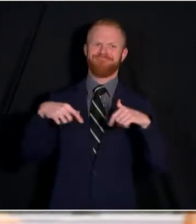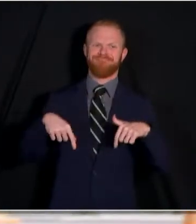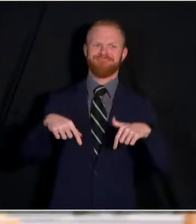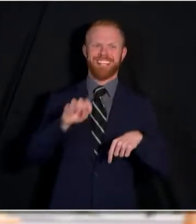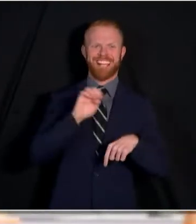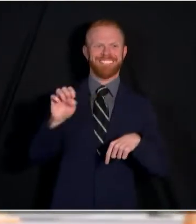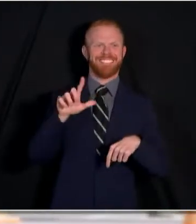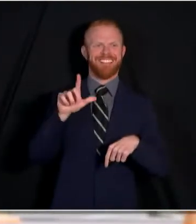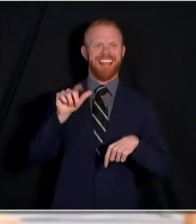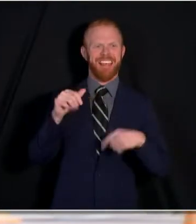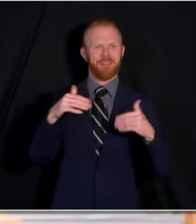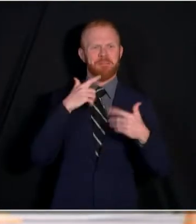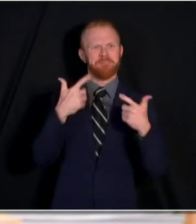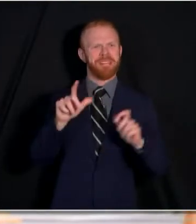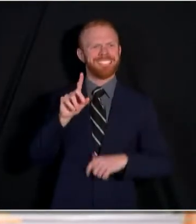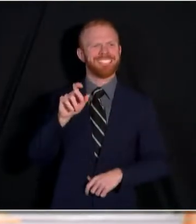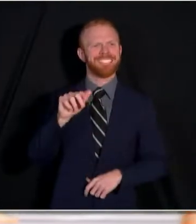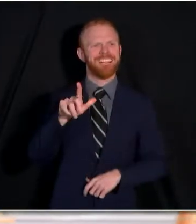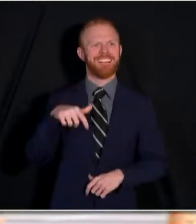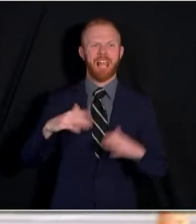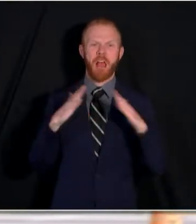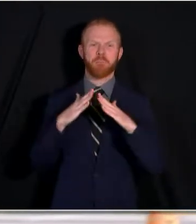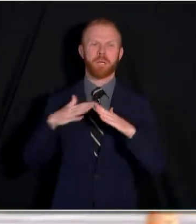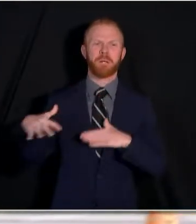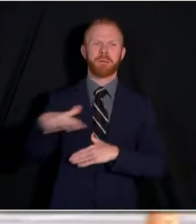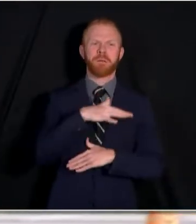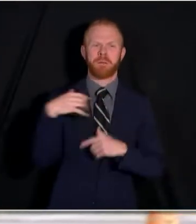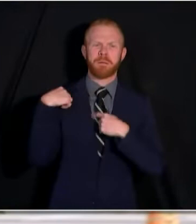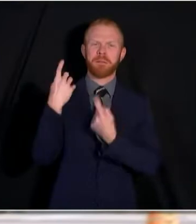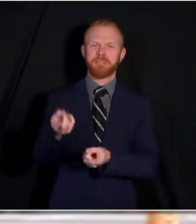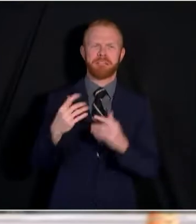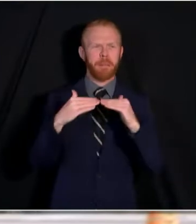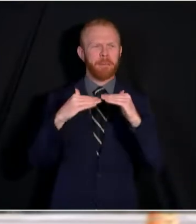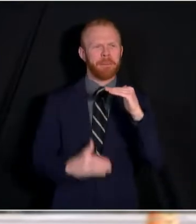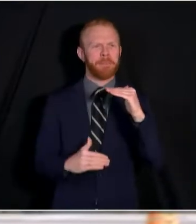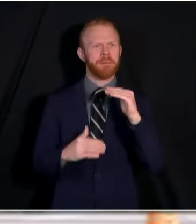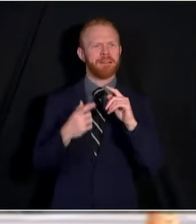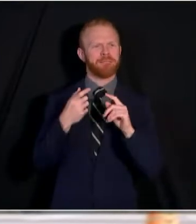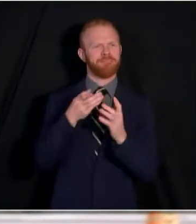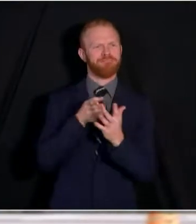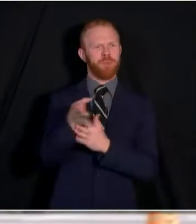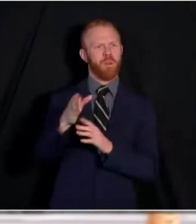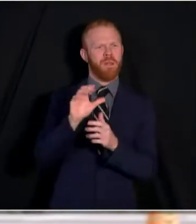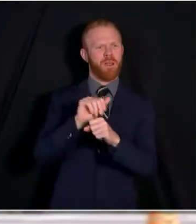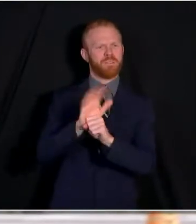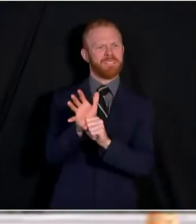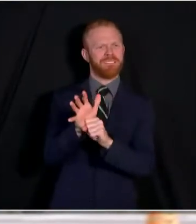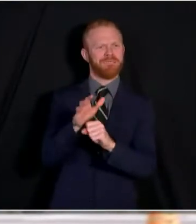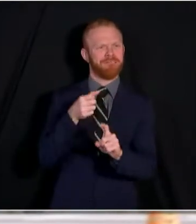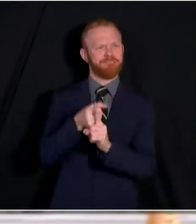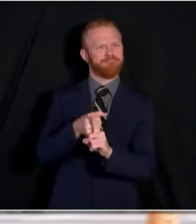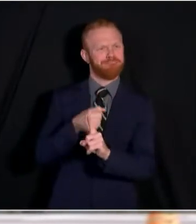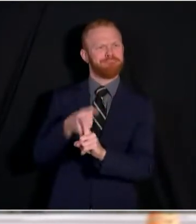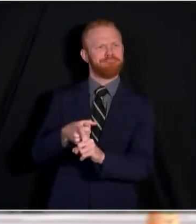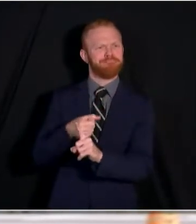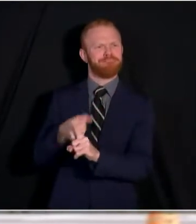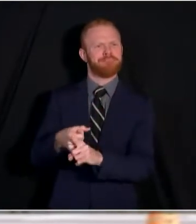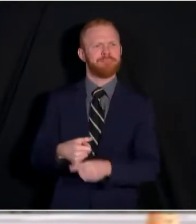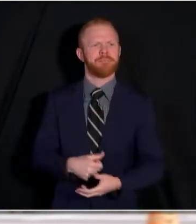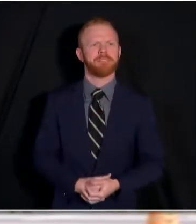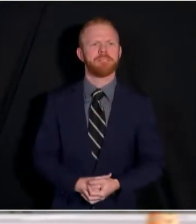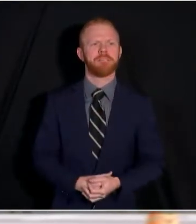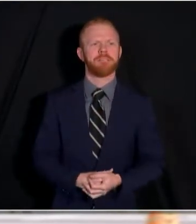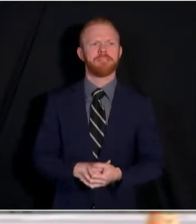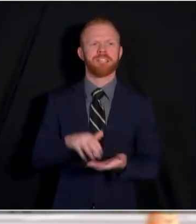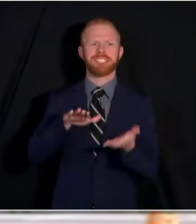that has been disproportionately impacted by COVID, when it comes to infection rates, when it comes to death rates, when it comes to just access